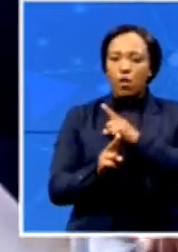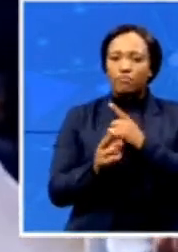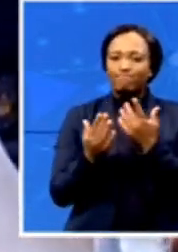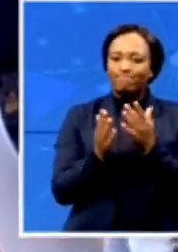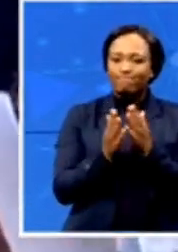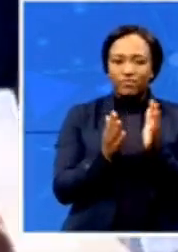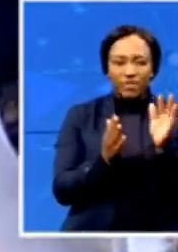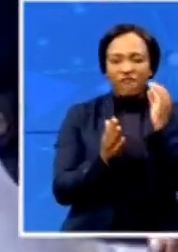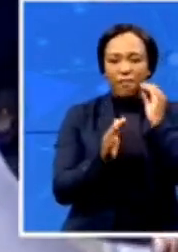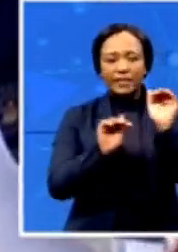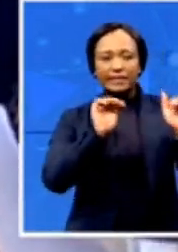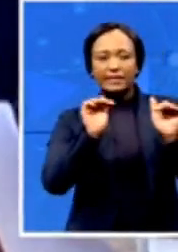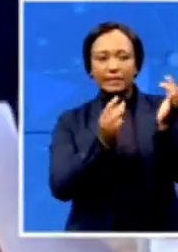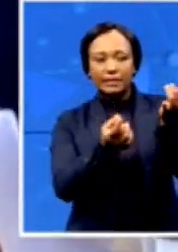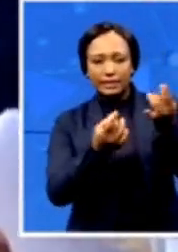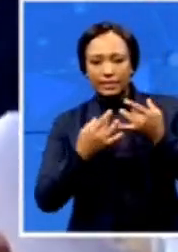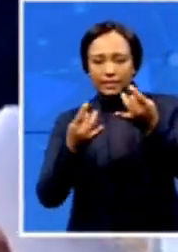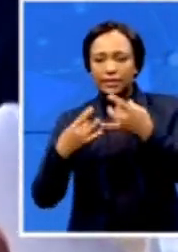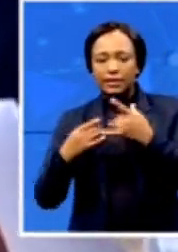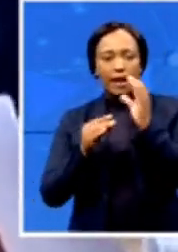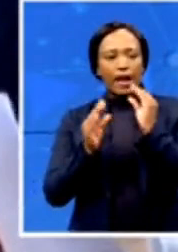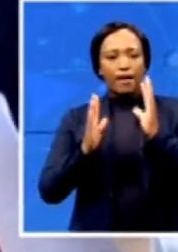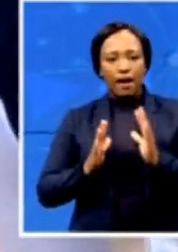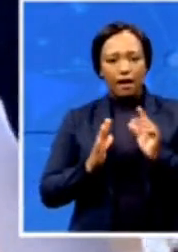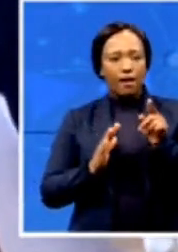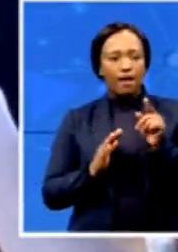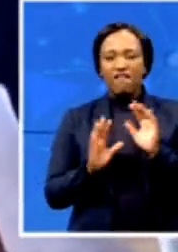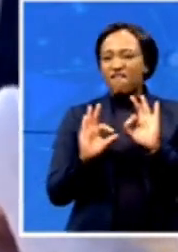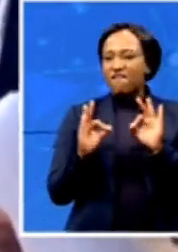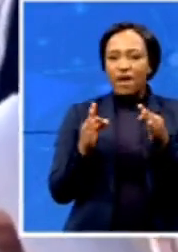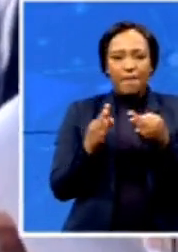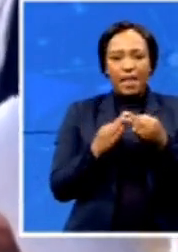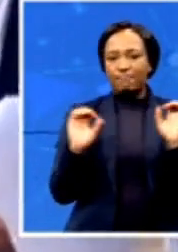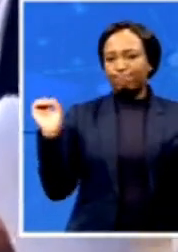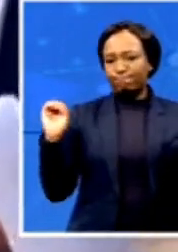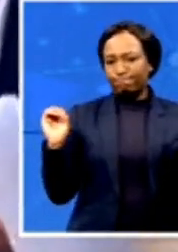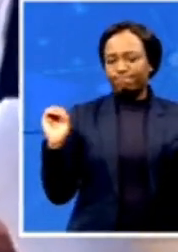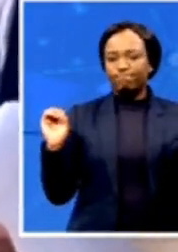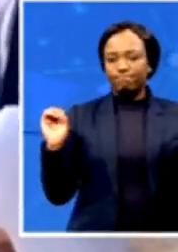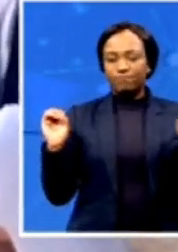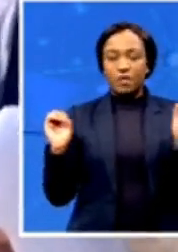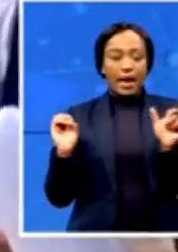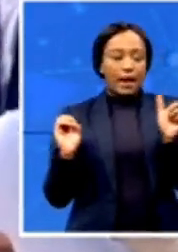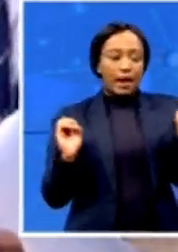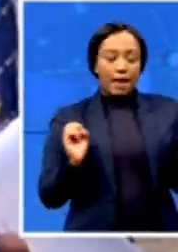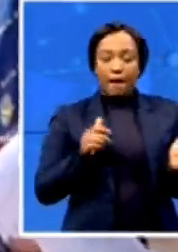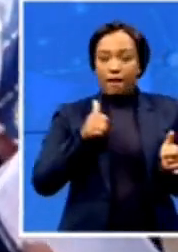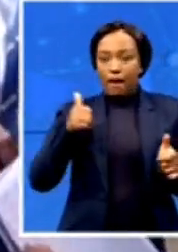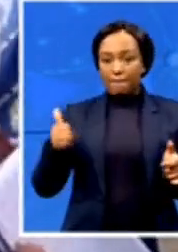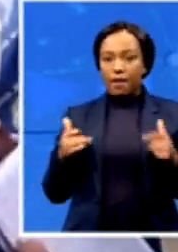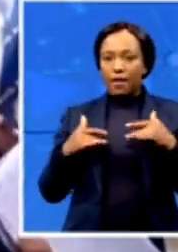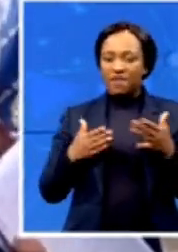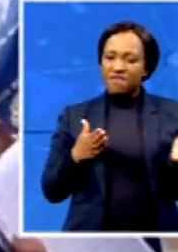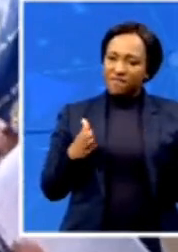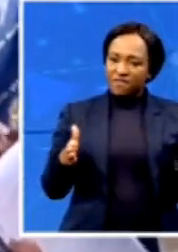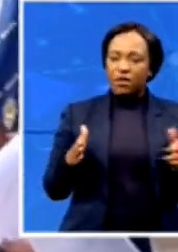learners who do not have families now, but we are in neighbors, so that we also assist in uniform. We are hopeful, because of